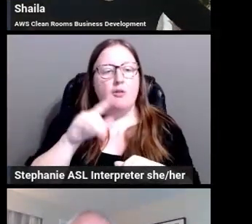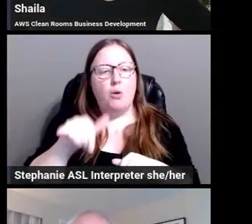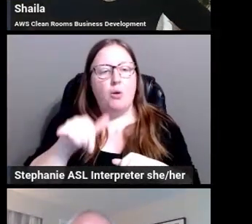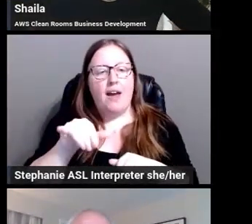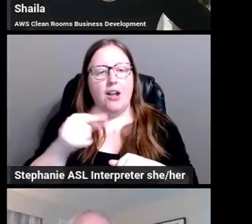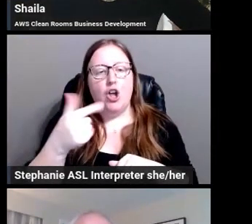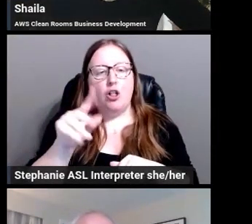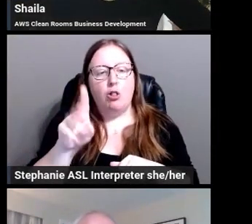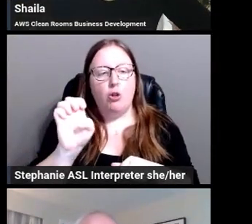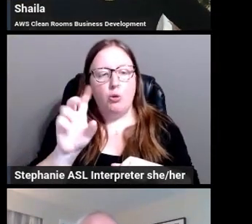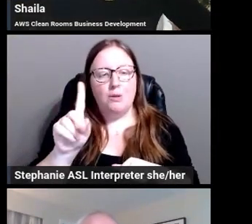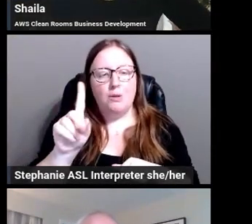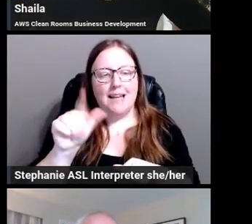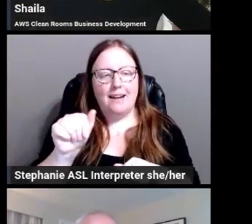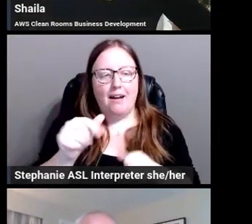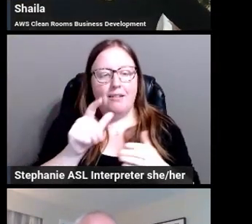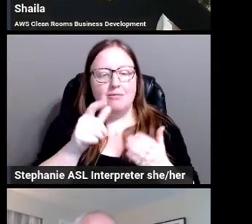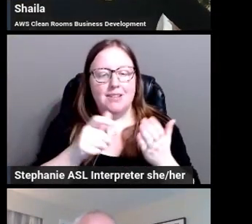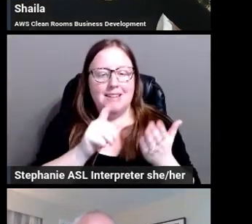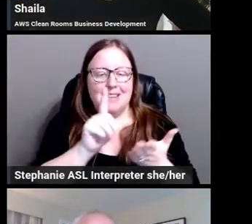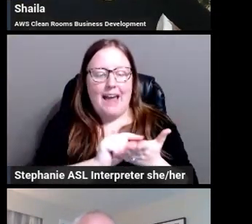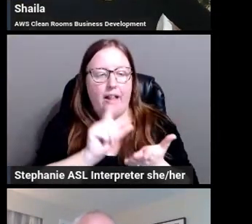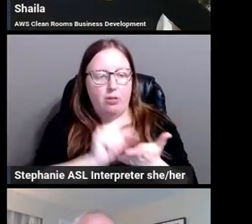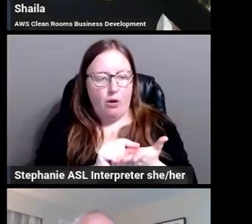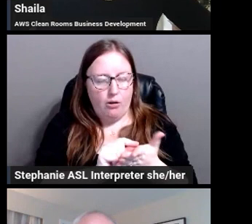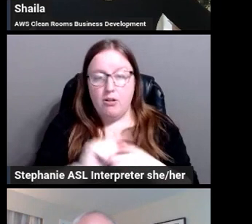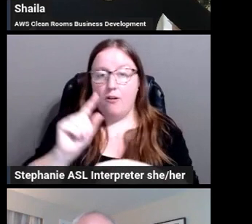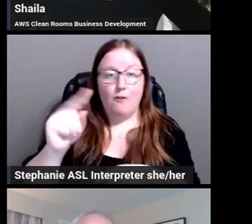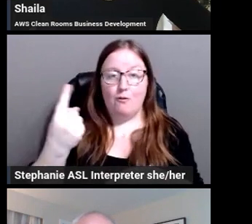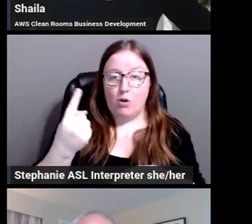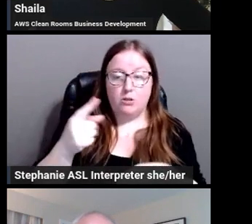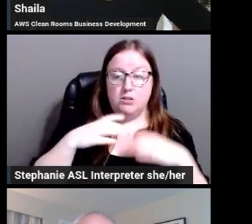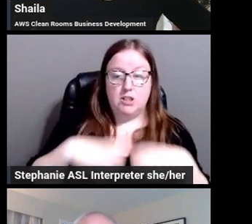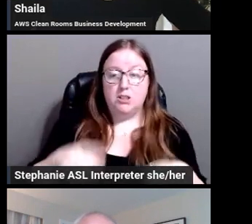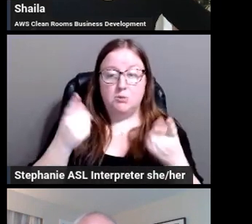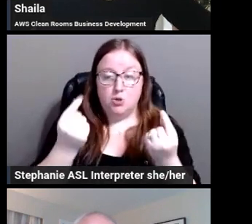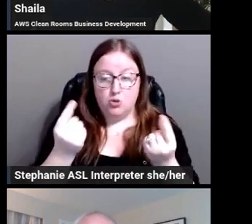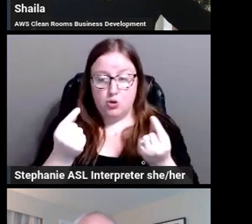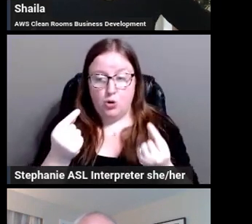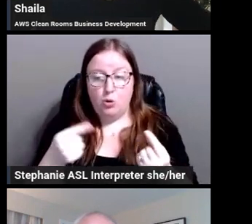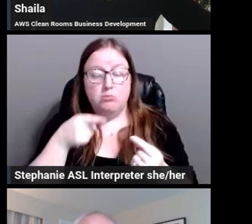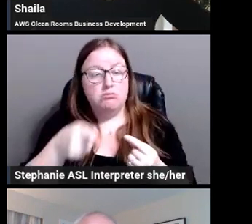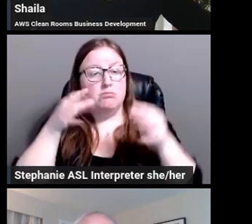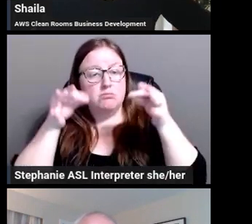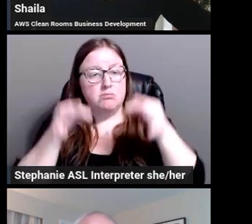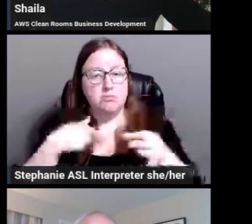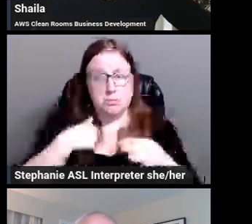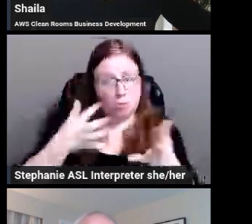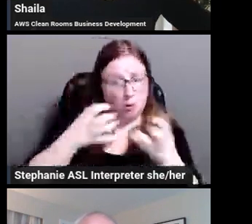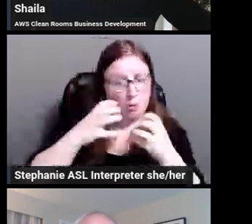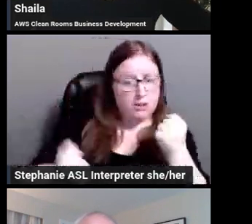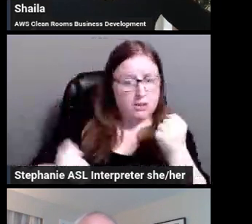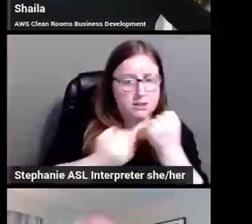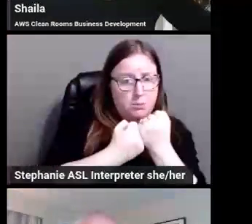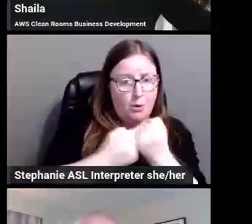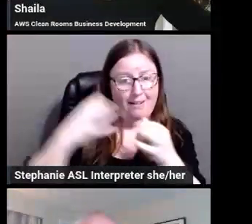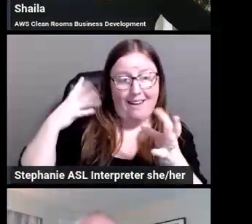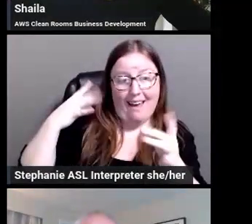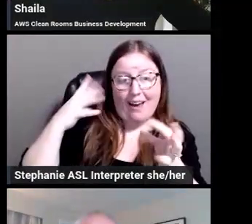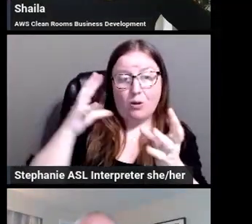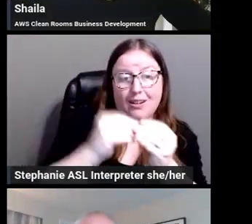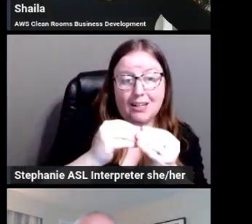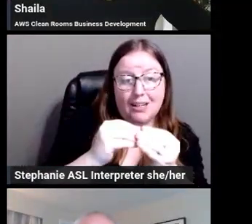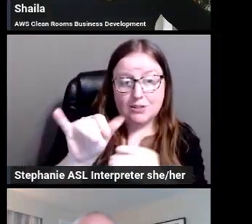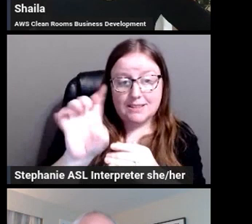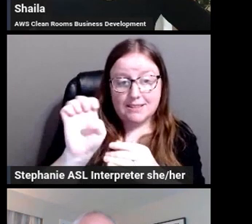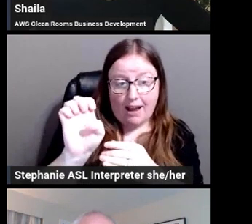right? The first thing that customers do is basically decide, do I want to support an aggregation style analysis to